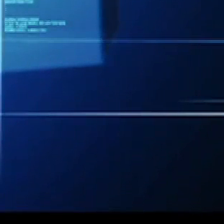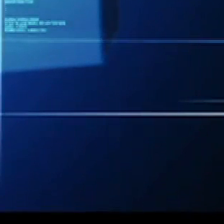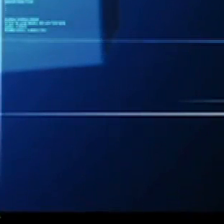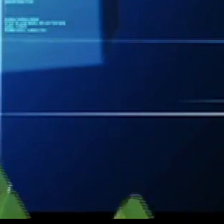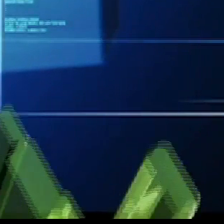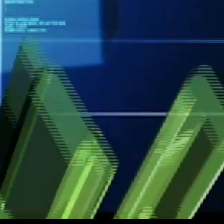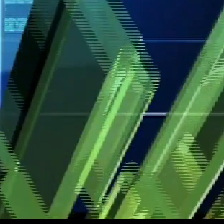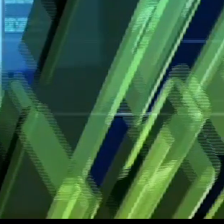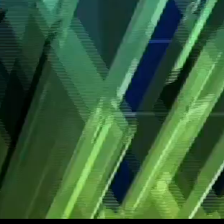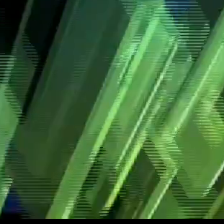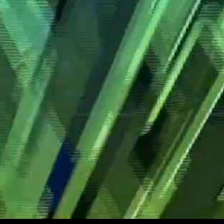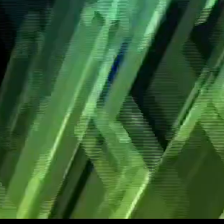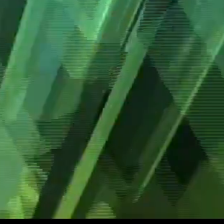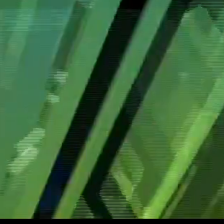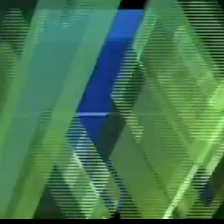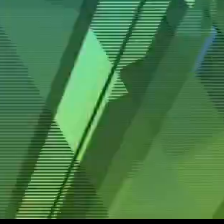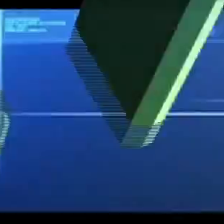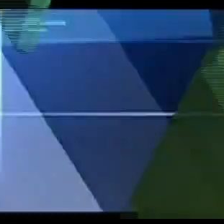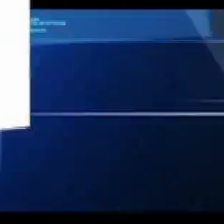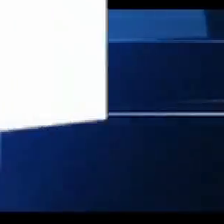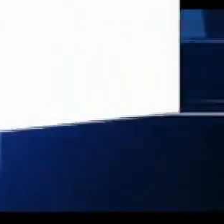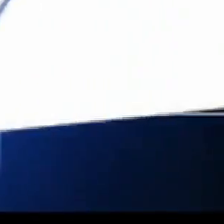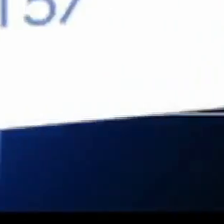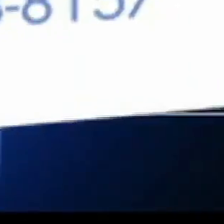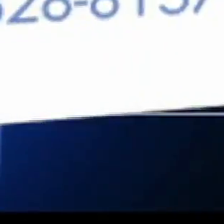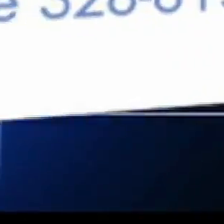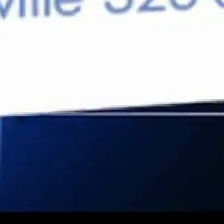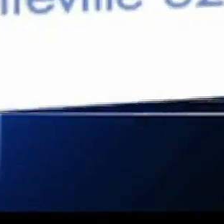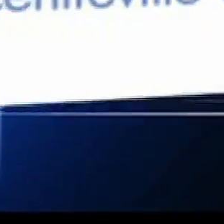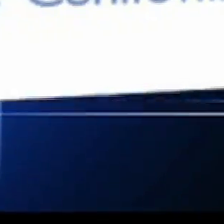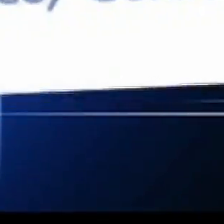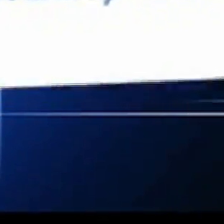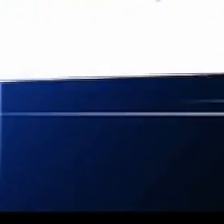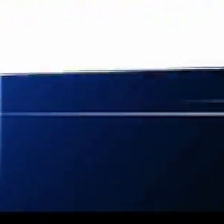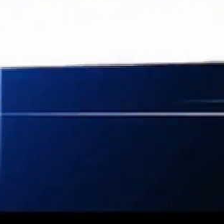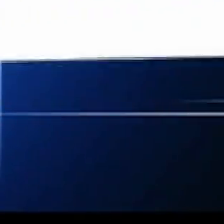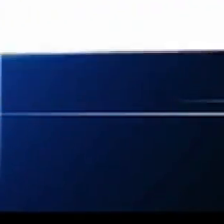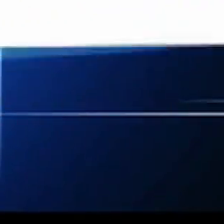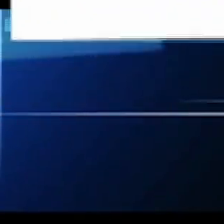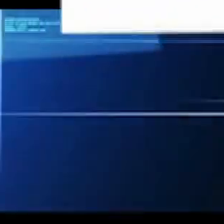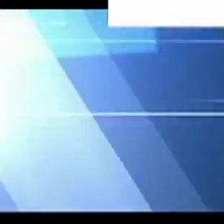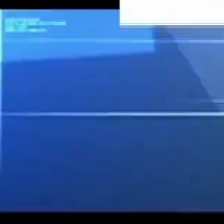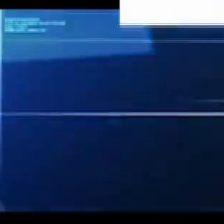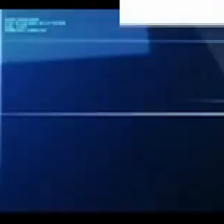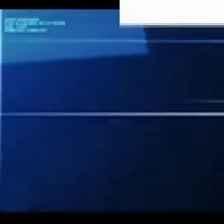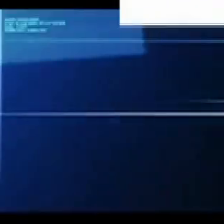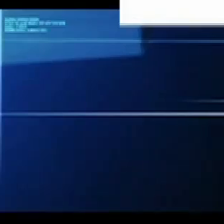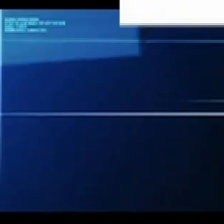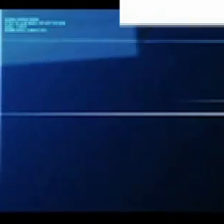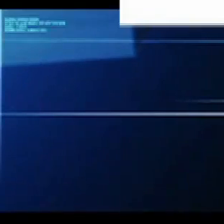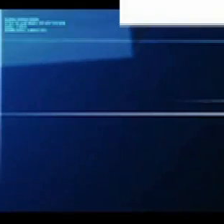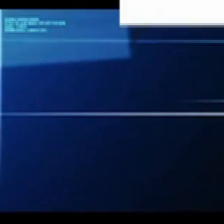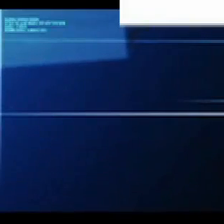This is ZNS Total Sports, brought to you by Fourth Terrace Diagnostic Center.